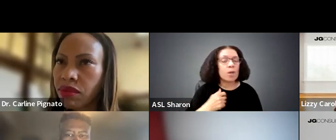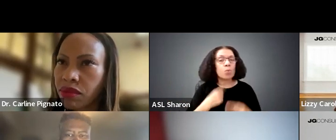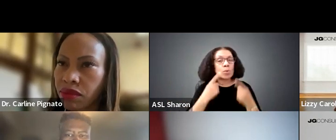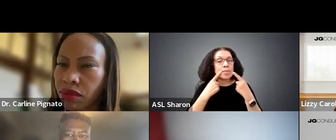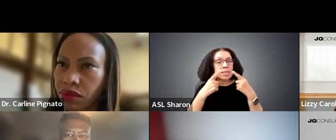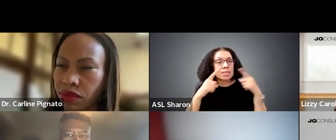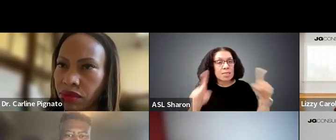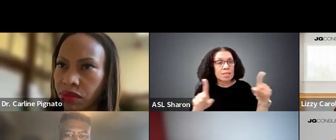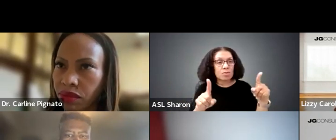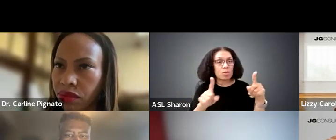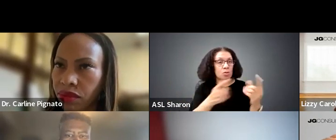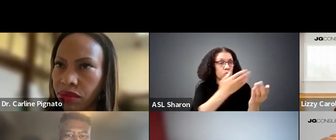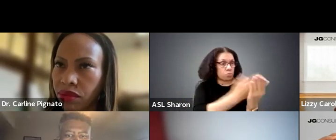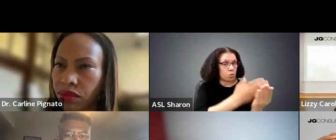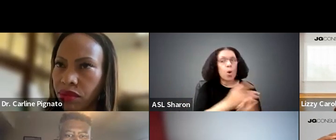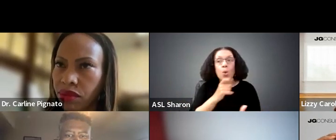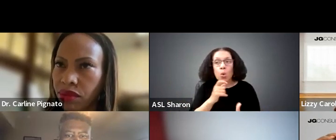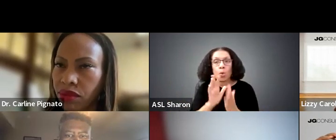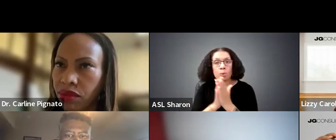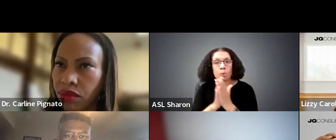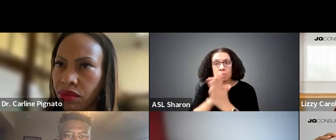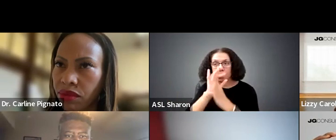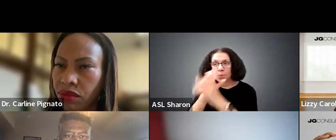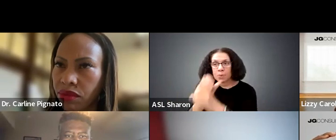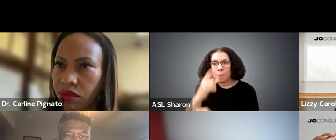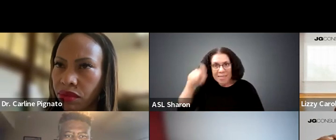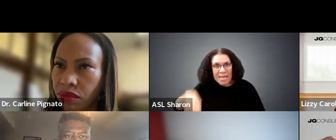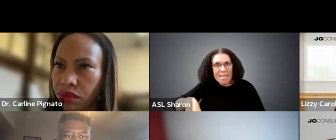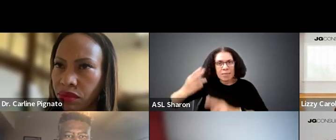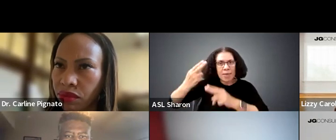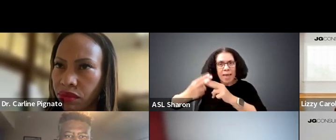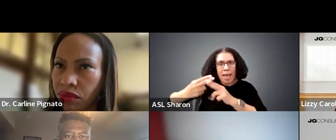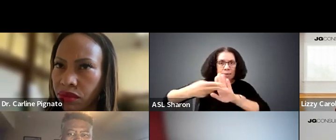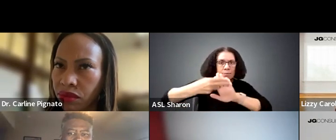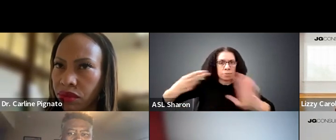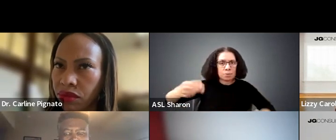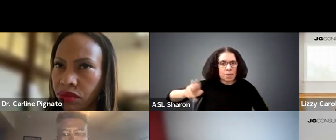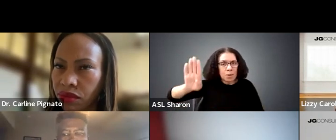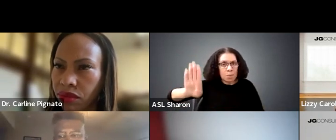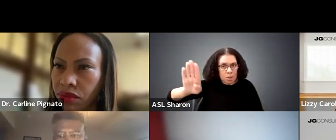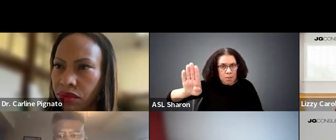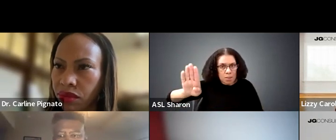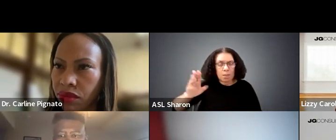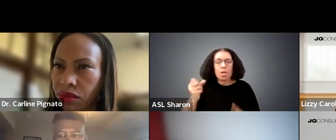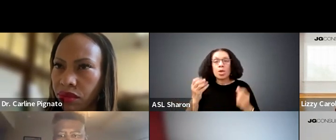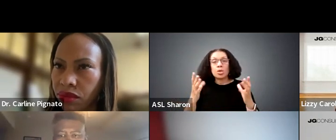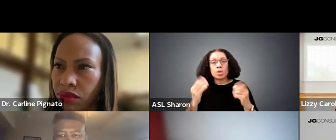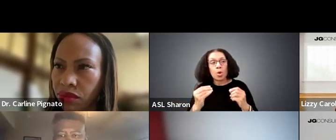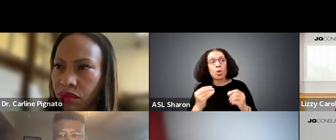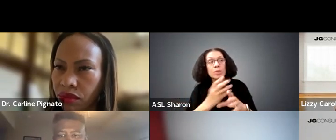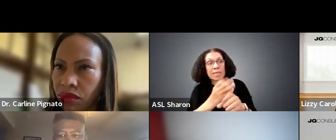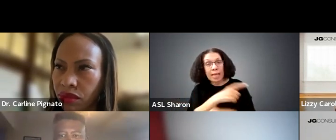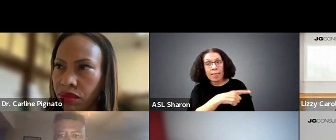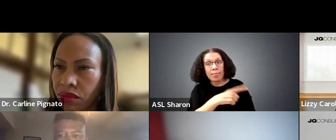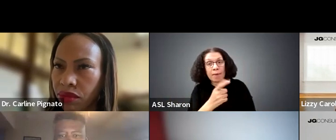records that are going to be interested in Boston because it's Boston. So in order to get them to be interested